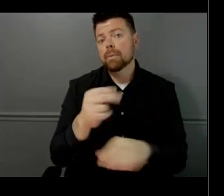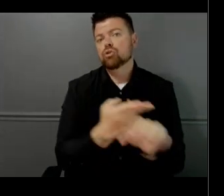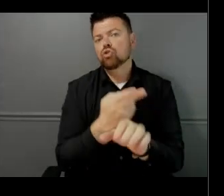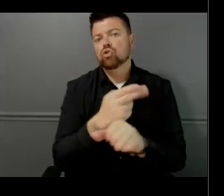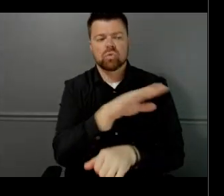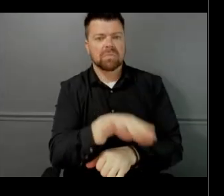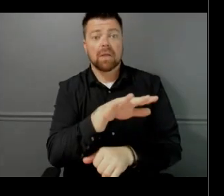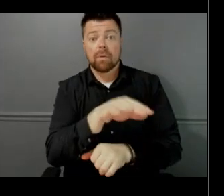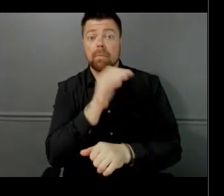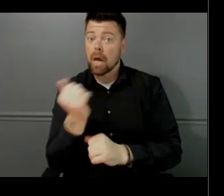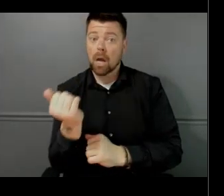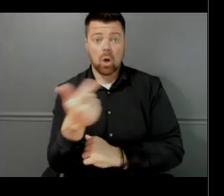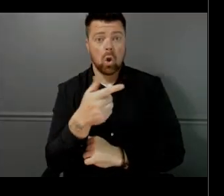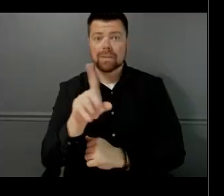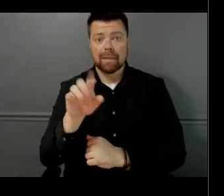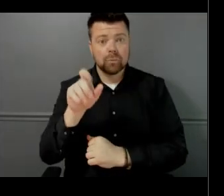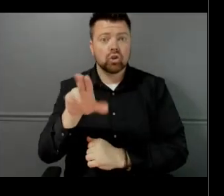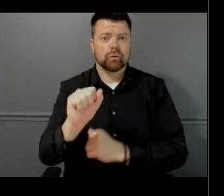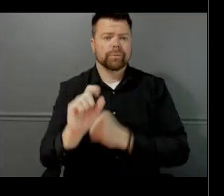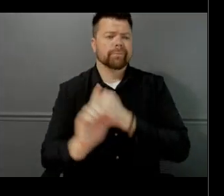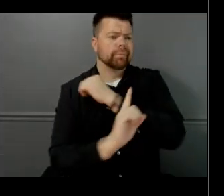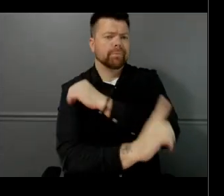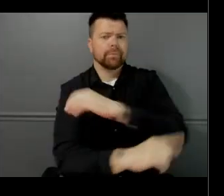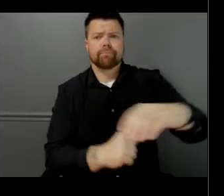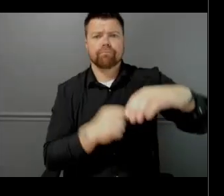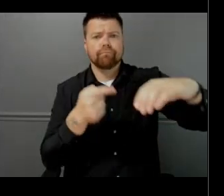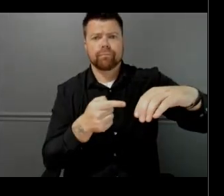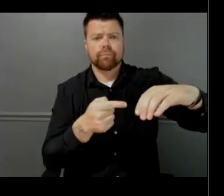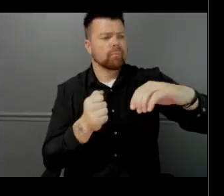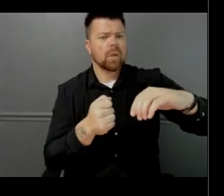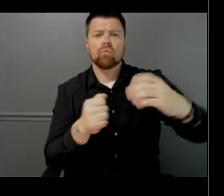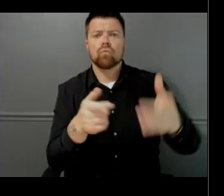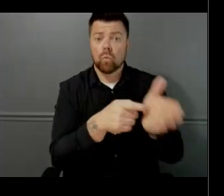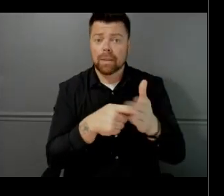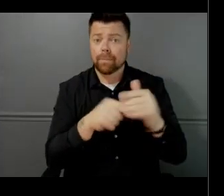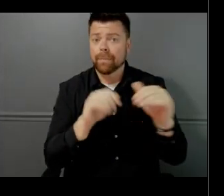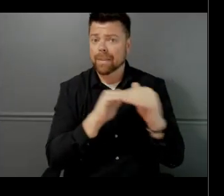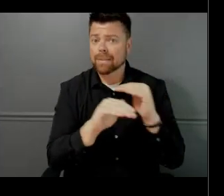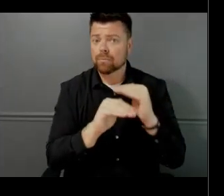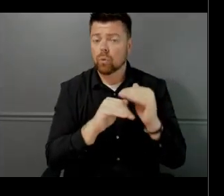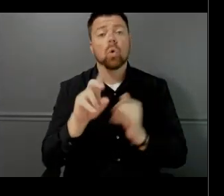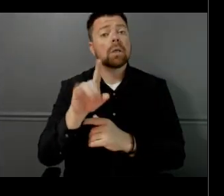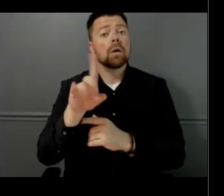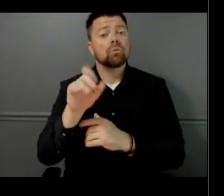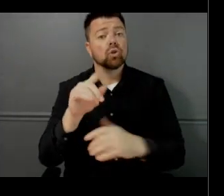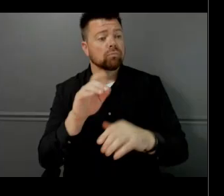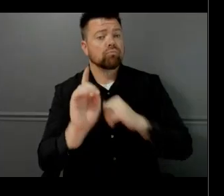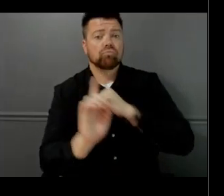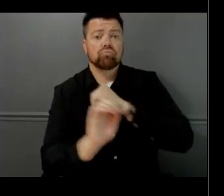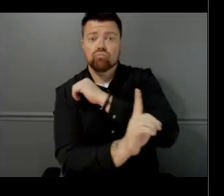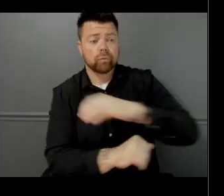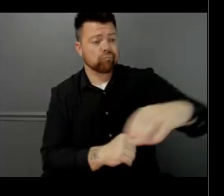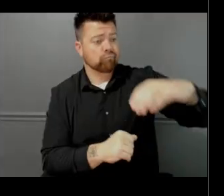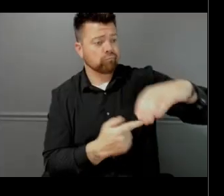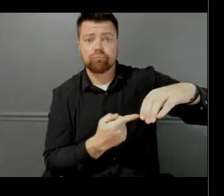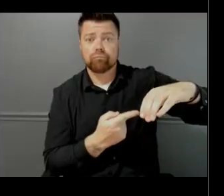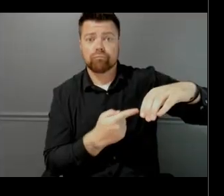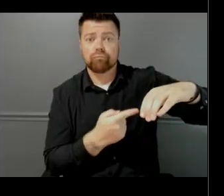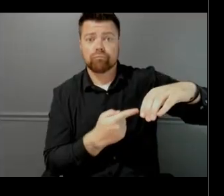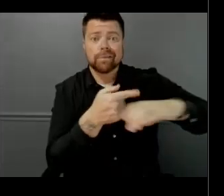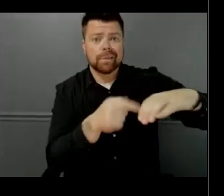all dumpsters are going to be required to be accessible, and the dumpster itself also, there are no